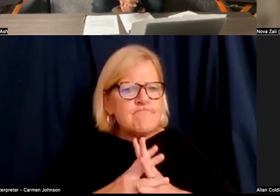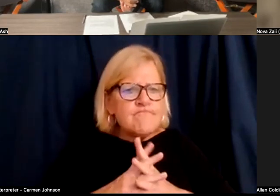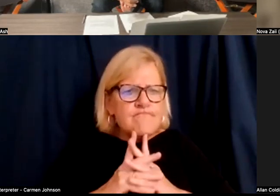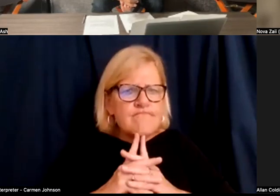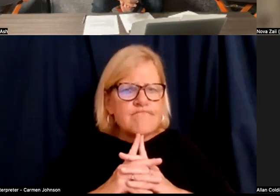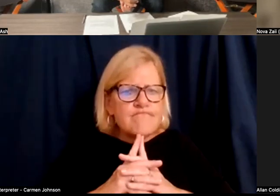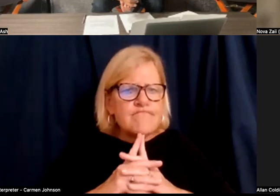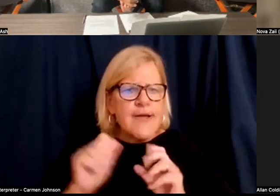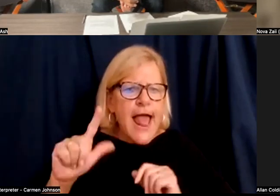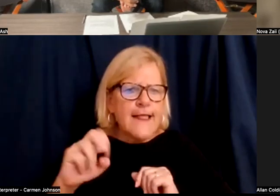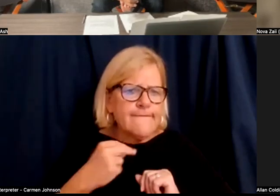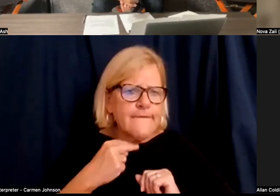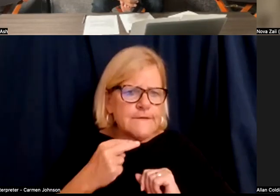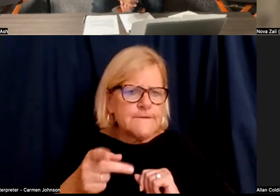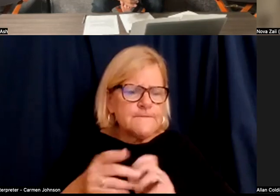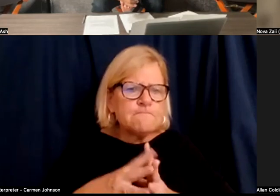Well,